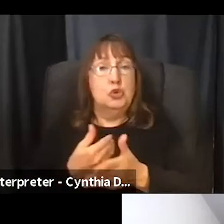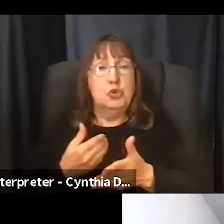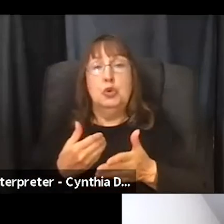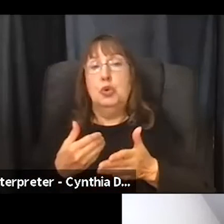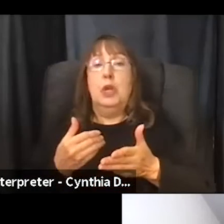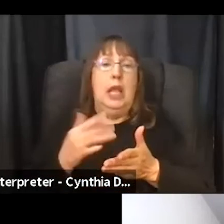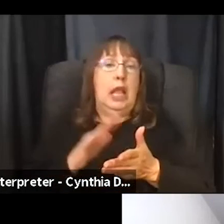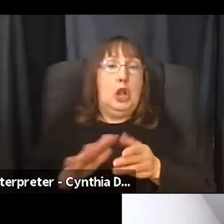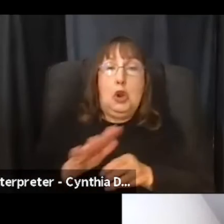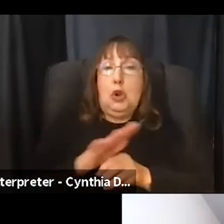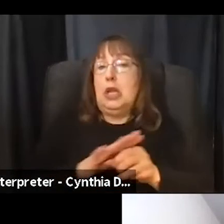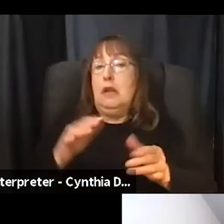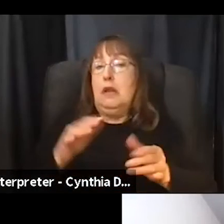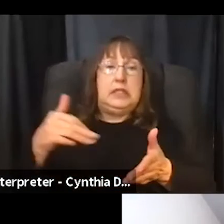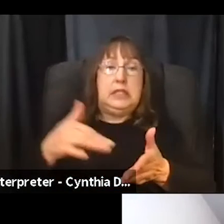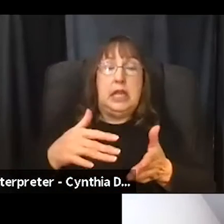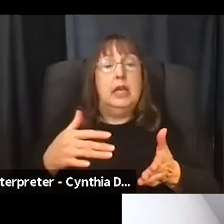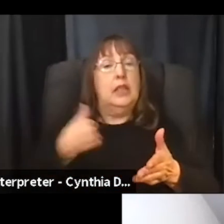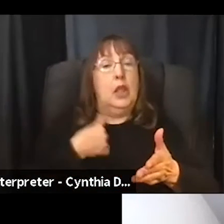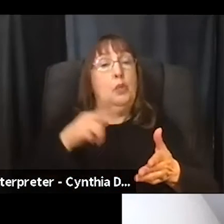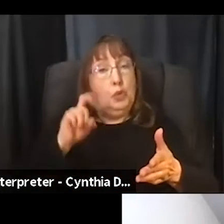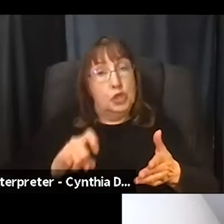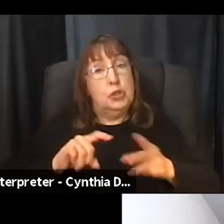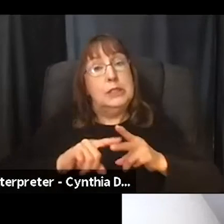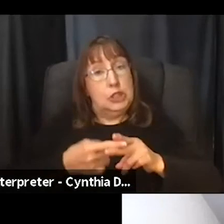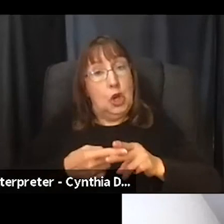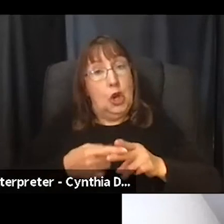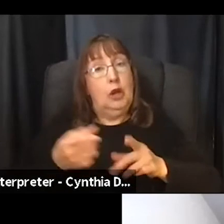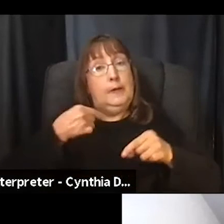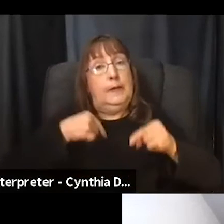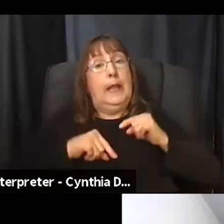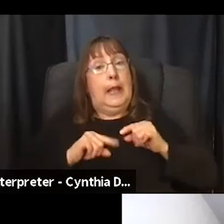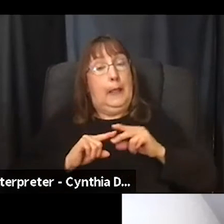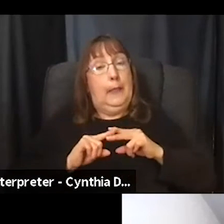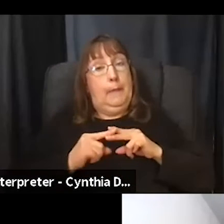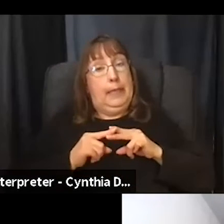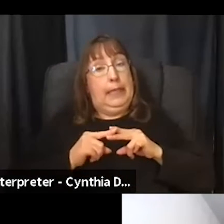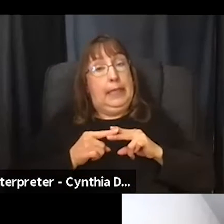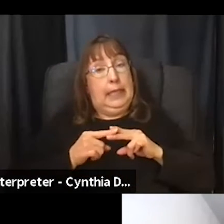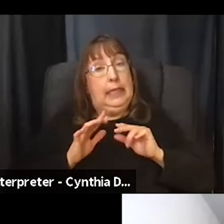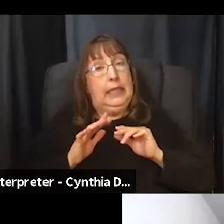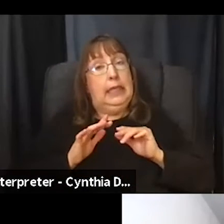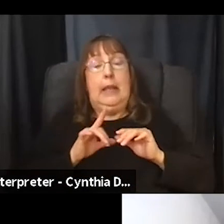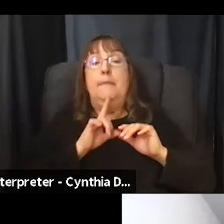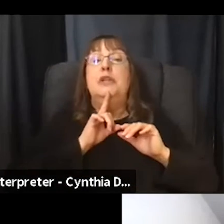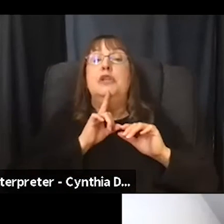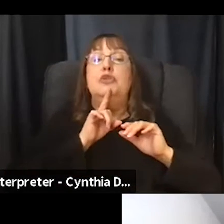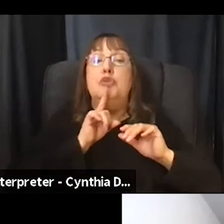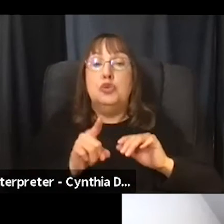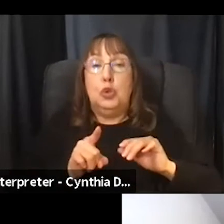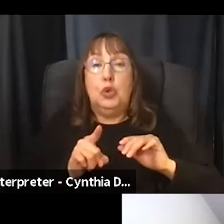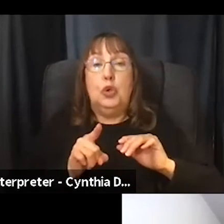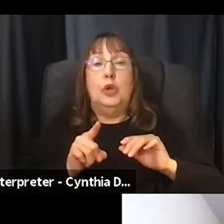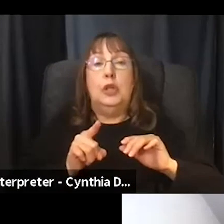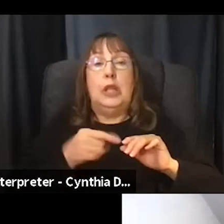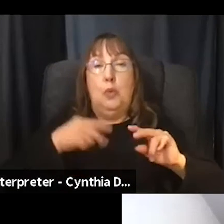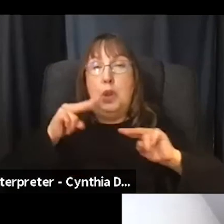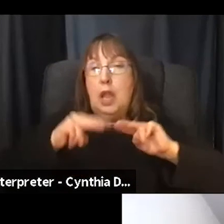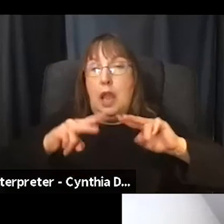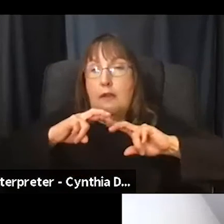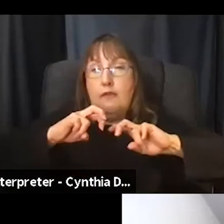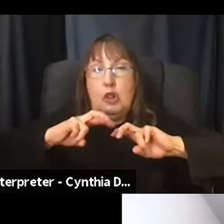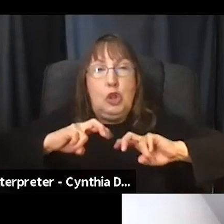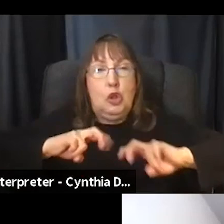study, that we should start from the beginning and make absolutely sure that we have looked at every